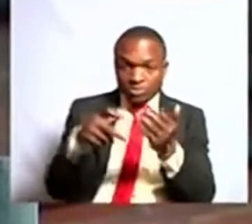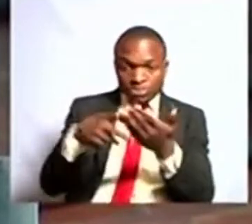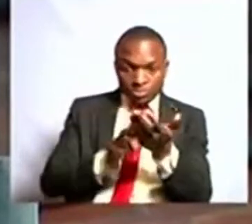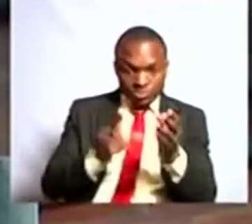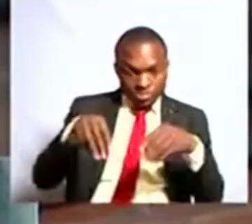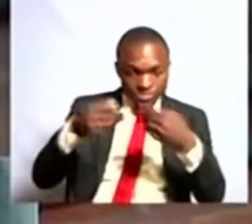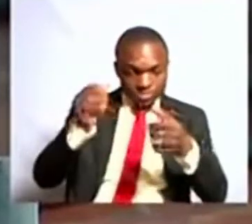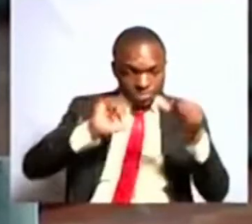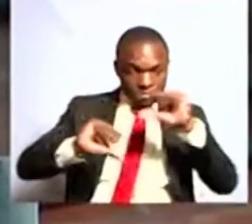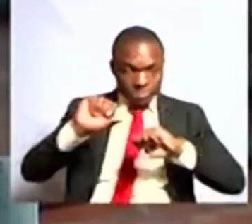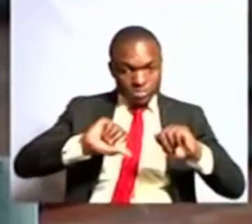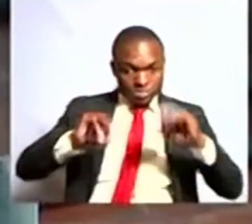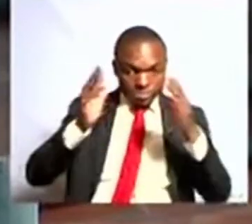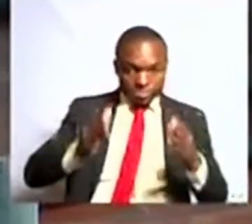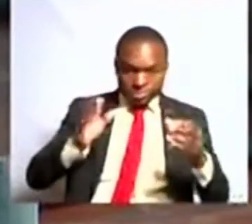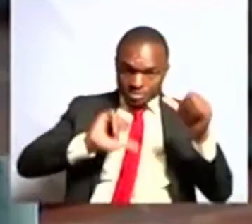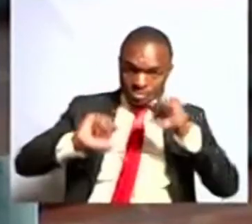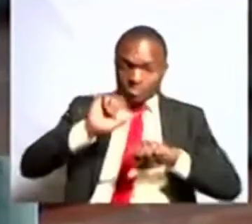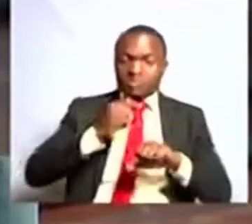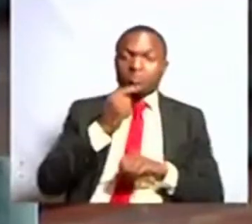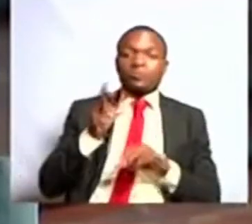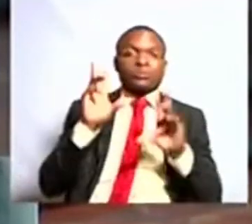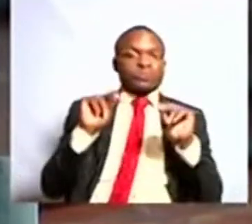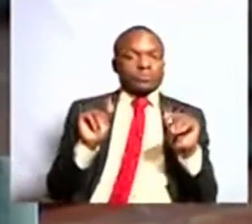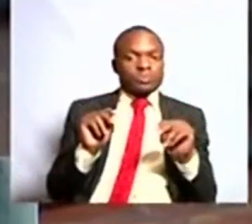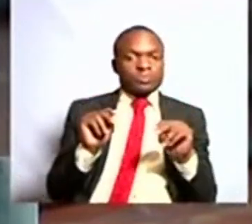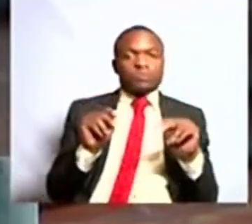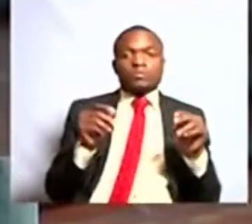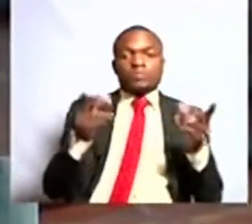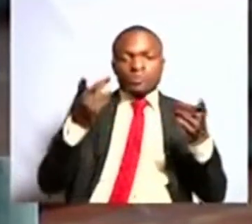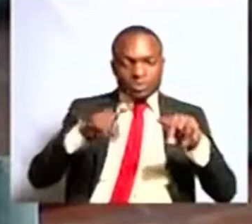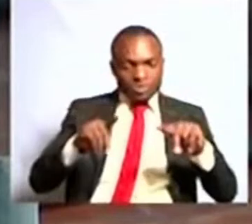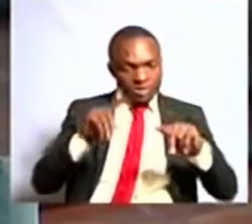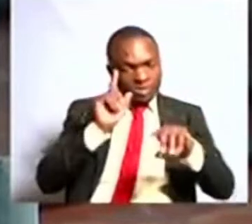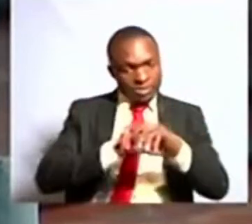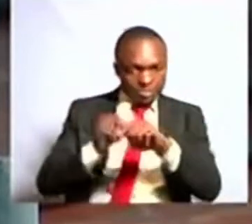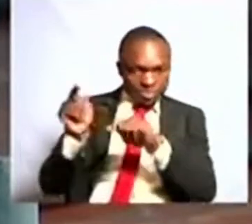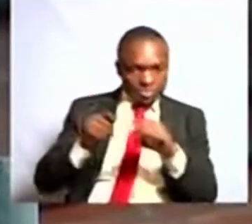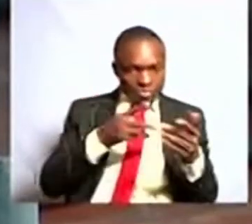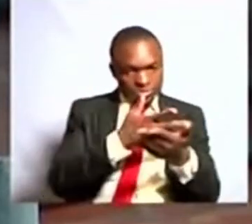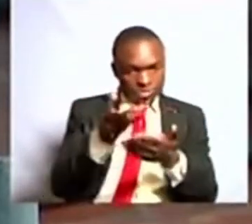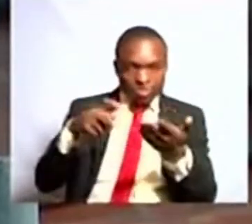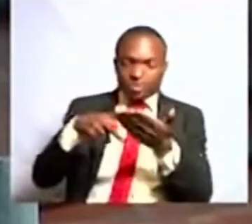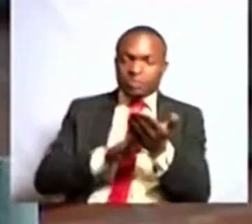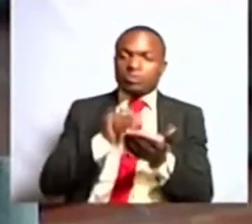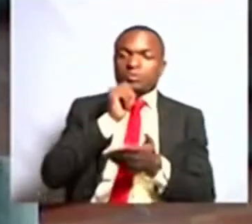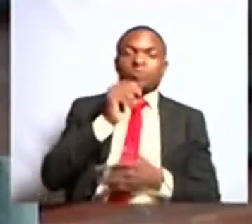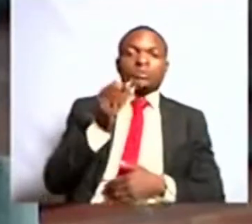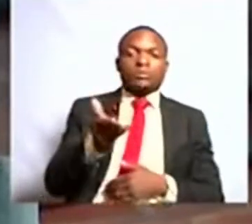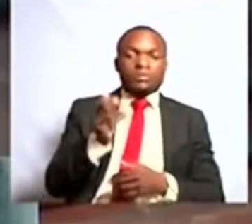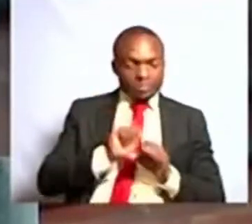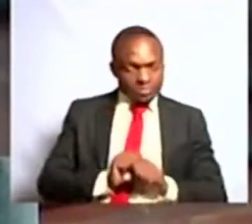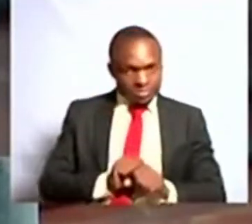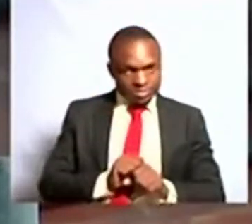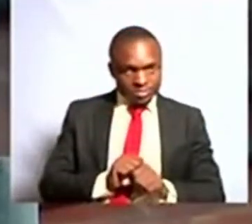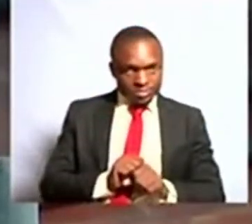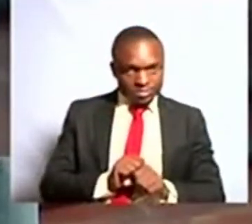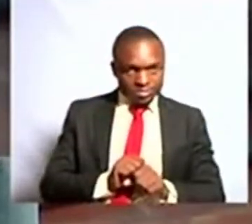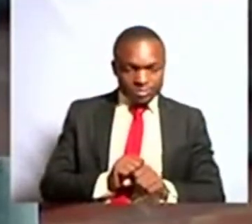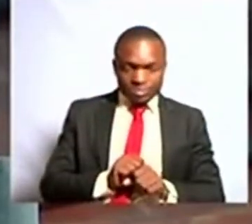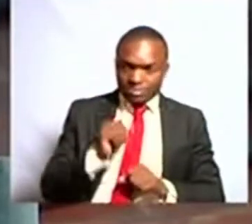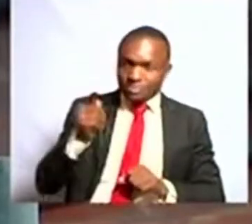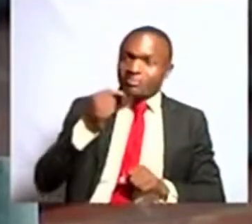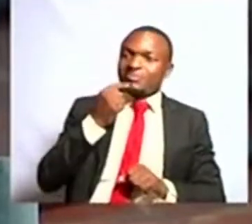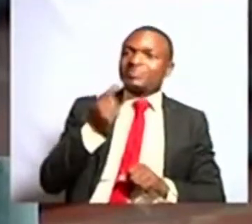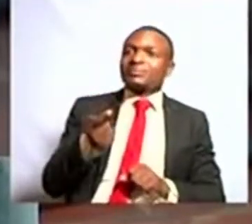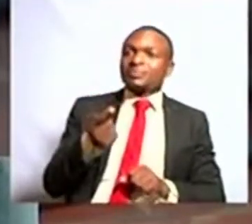the auditors, and the auditors said that no, when we were on the ground, these vouchers were not there. And I was